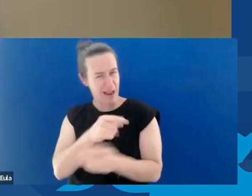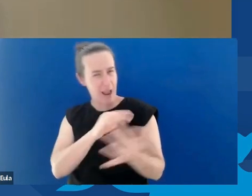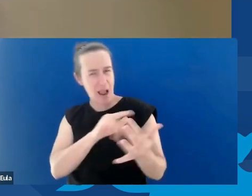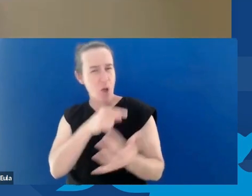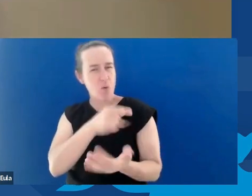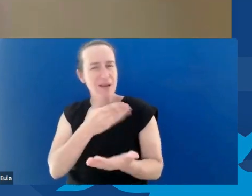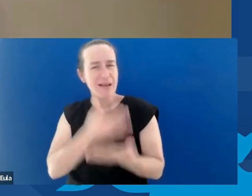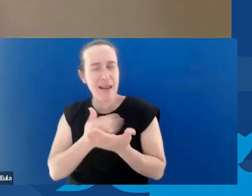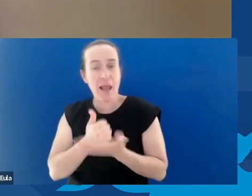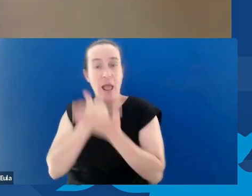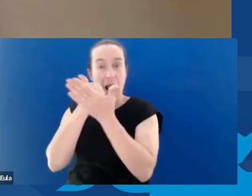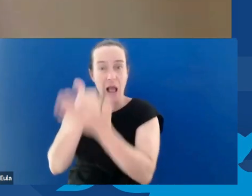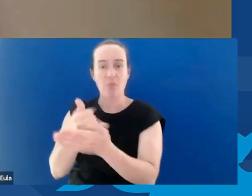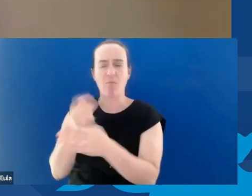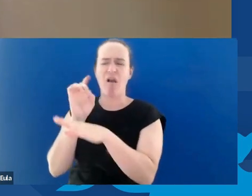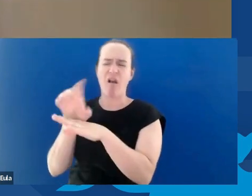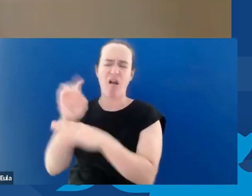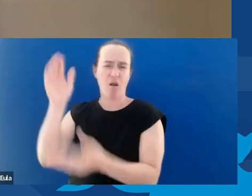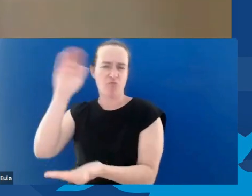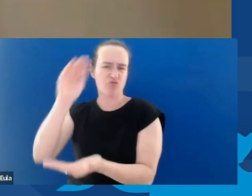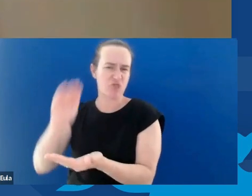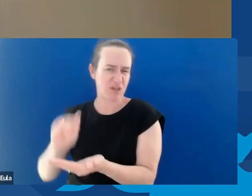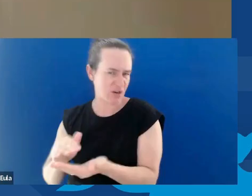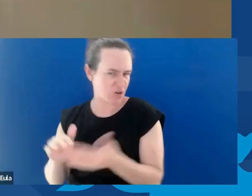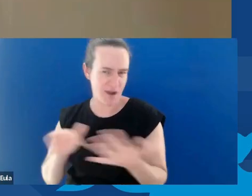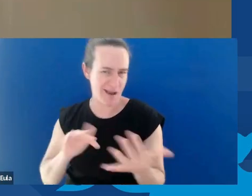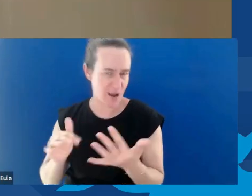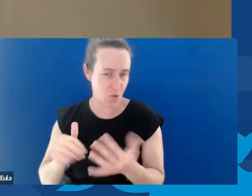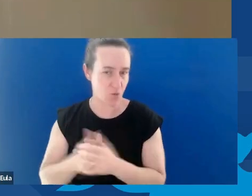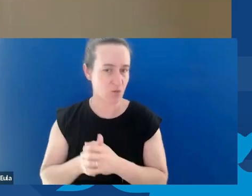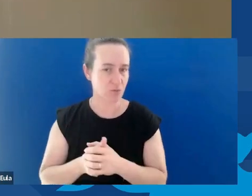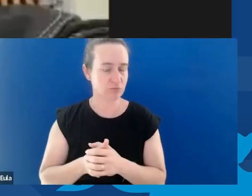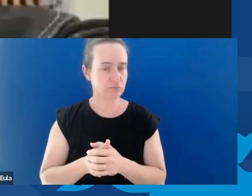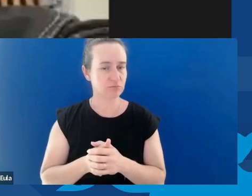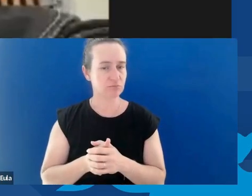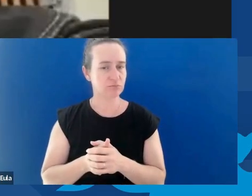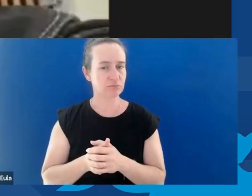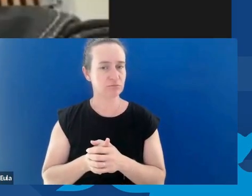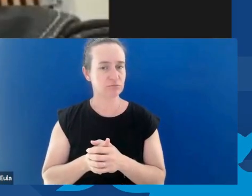reduction services and opiate substitution therapy?